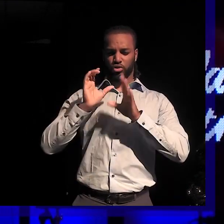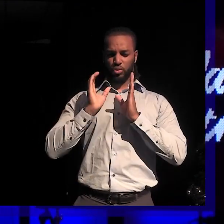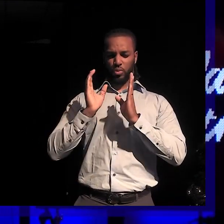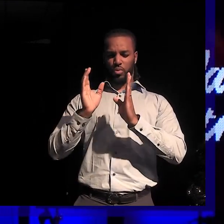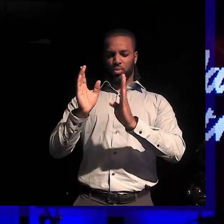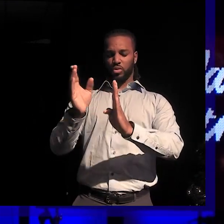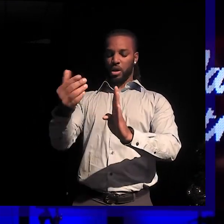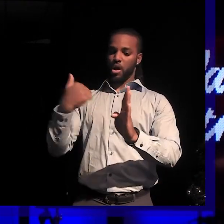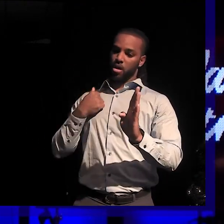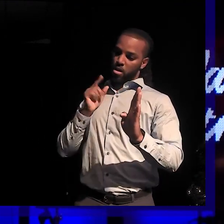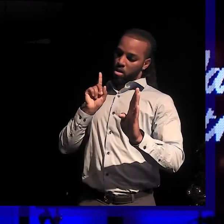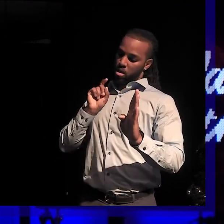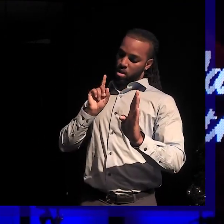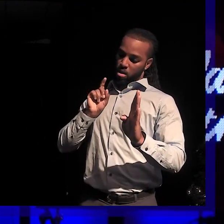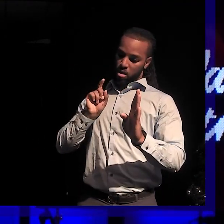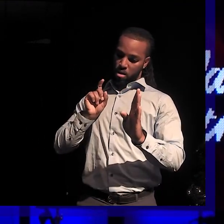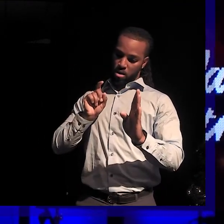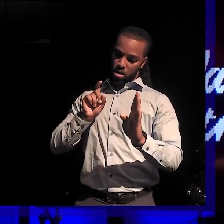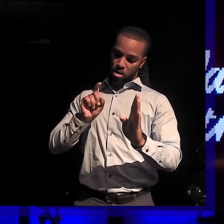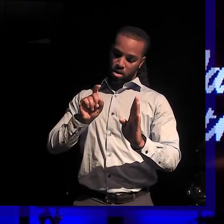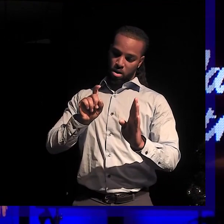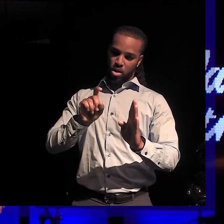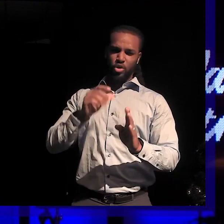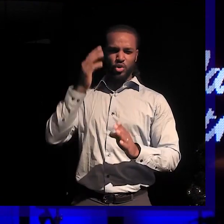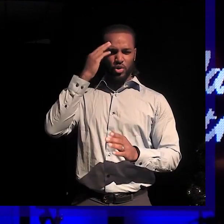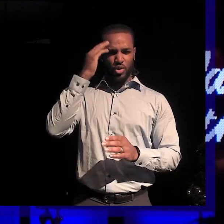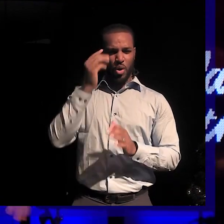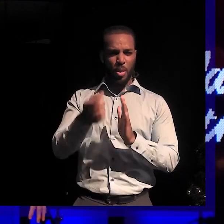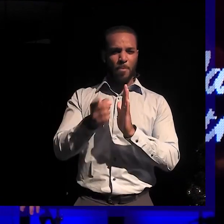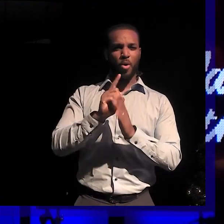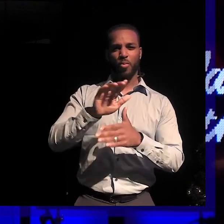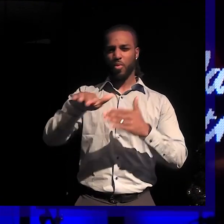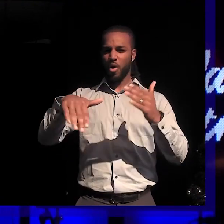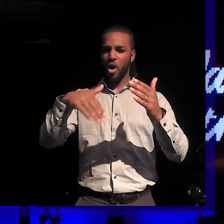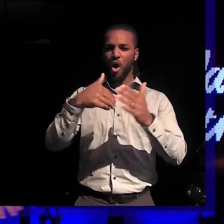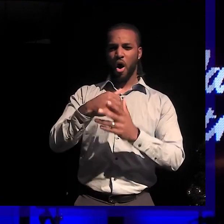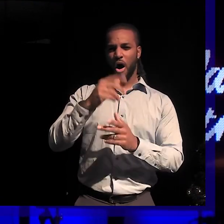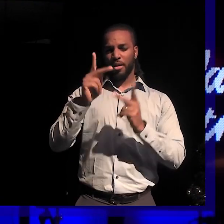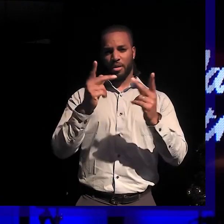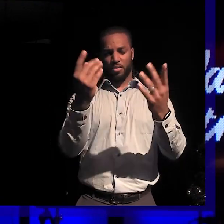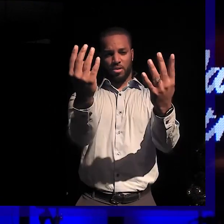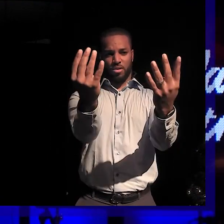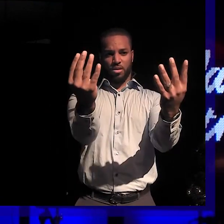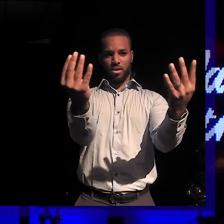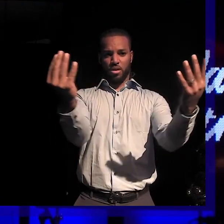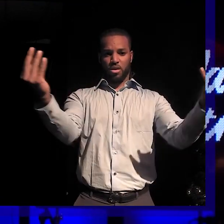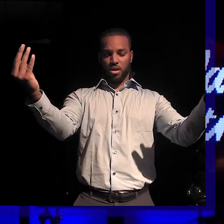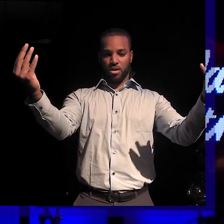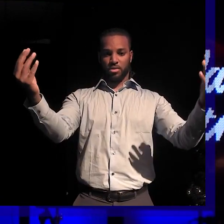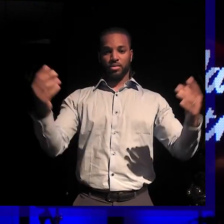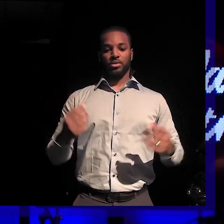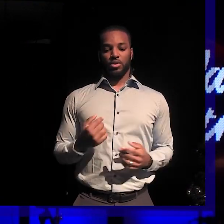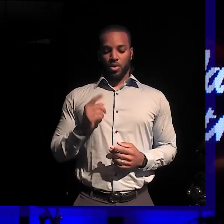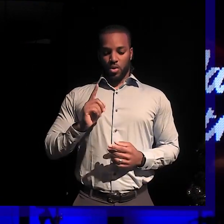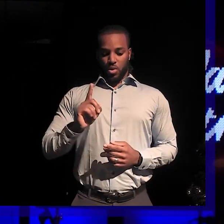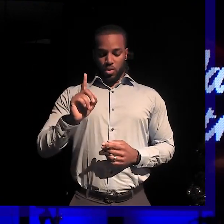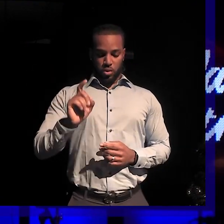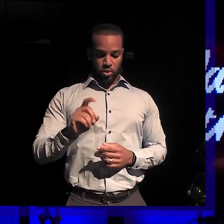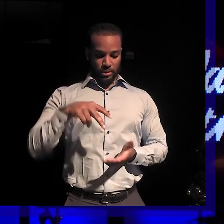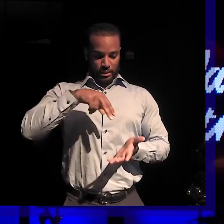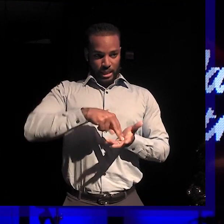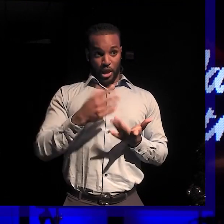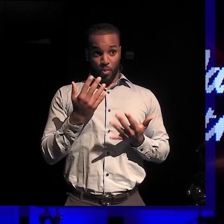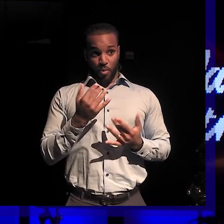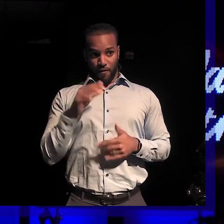Nashville. And you know that moment where all the bridesmaids and the groomsmen are down, and you're waiting for the doors to open, and I